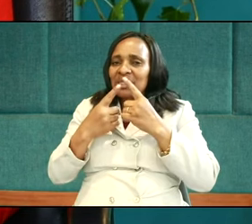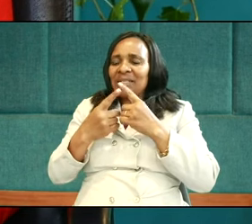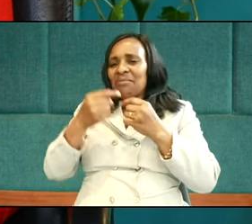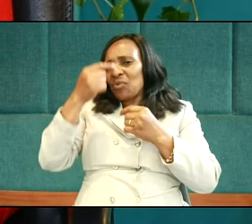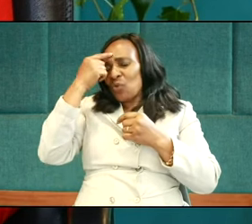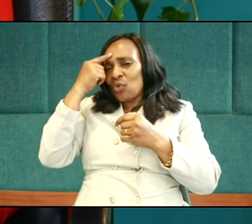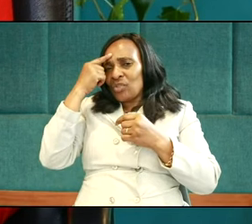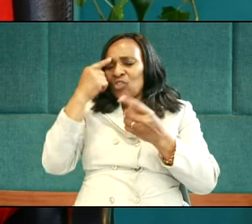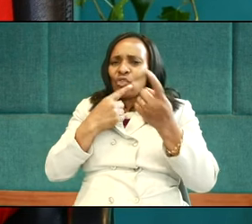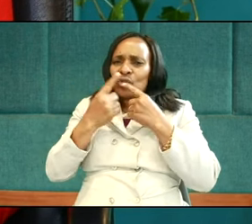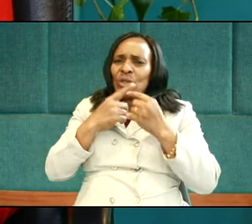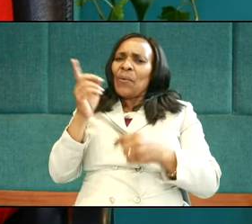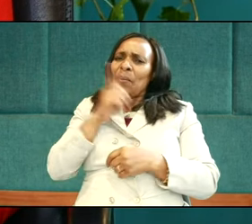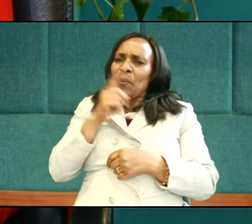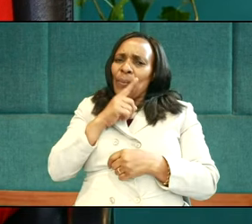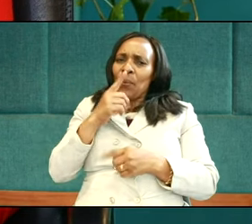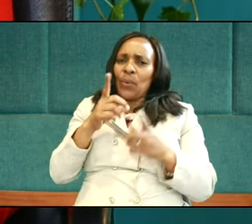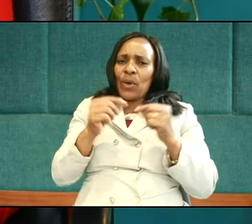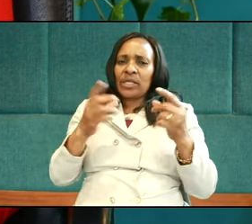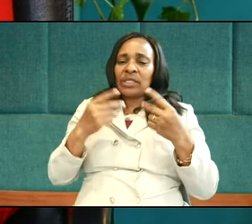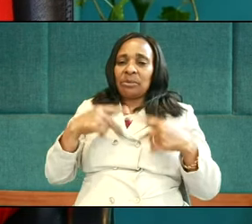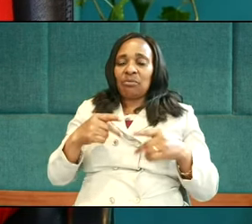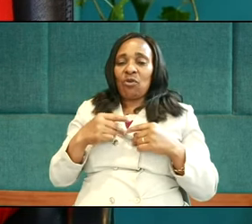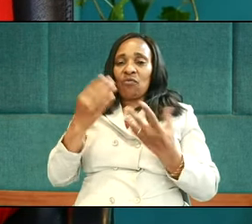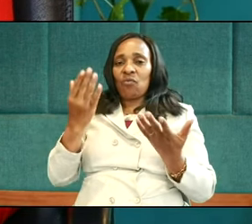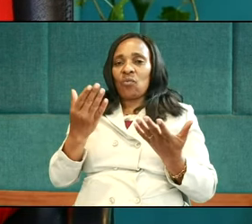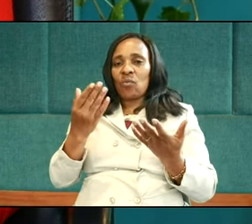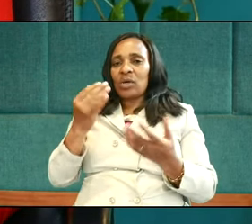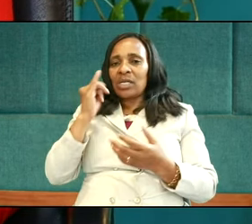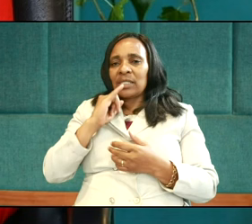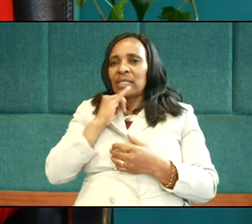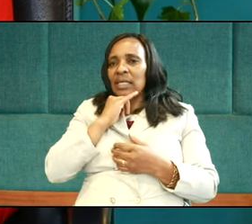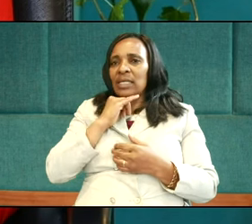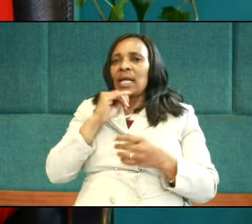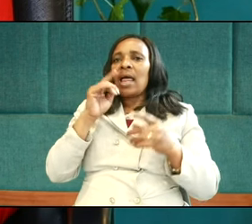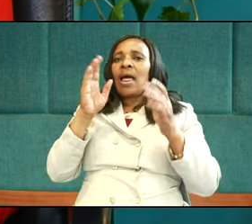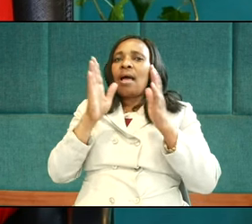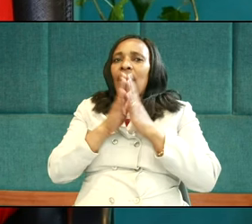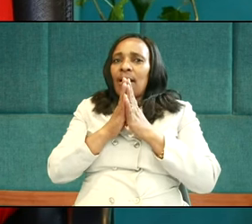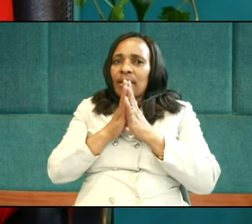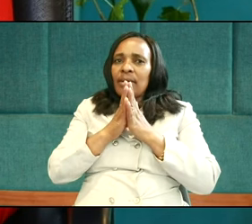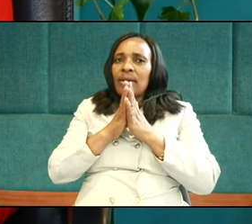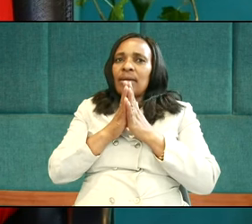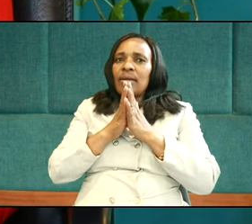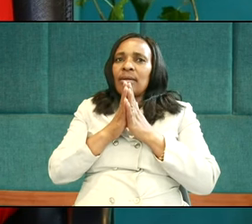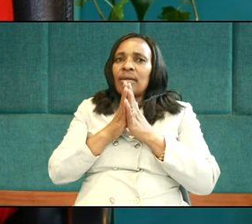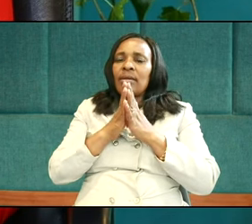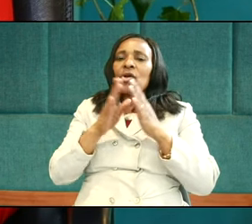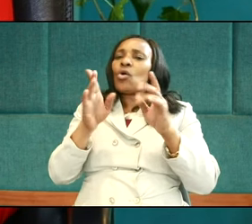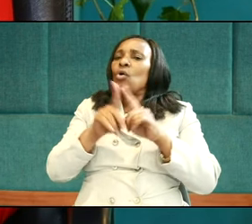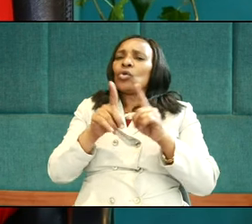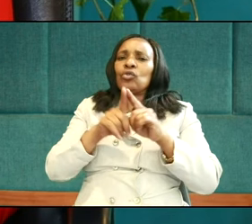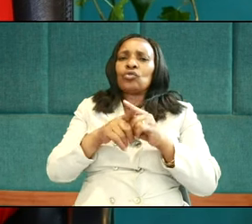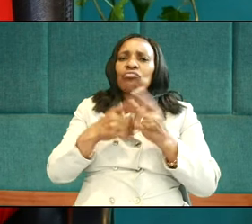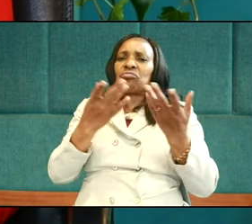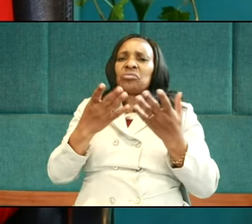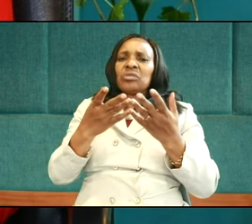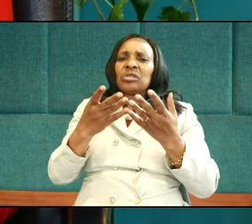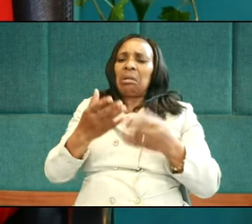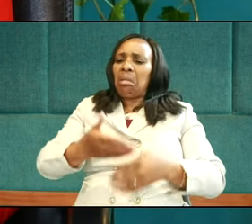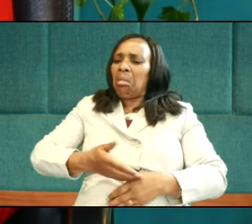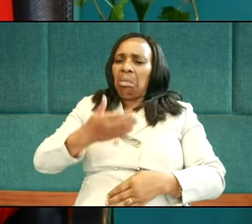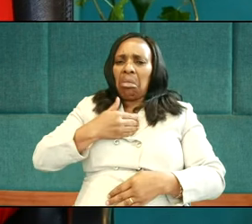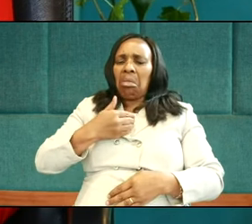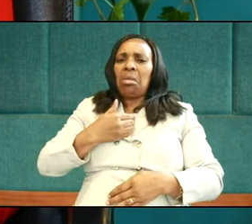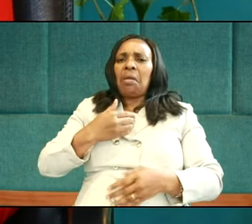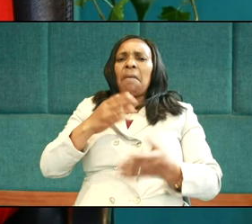very harsh words to the people of Israel. And he was also not slow to wrath because